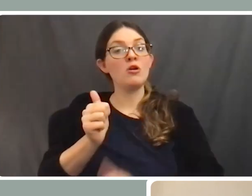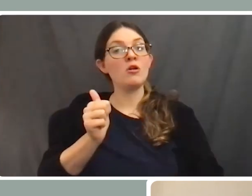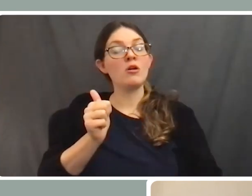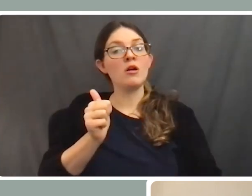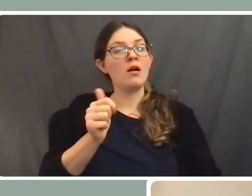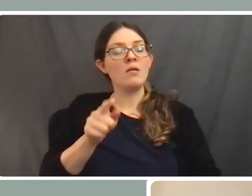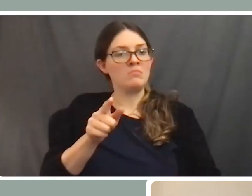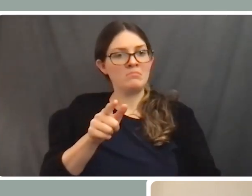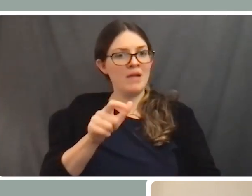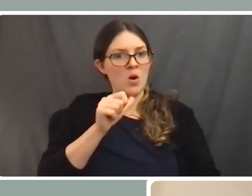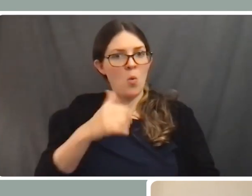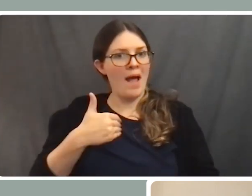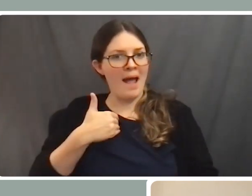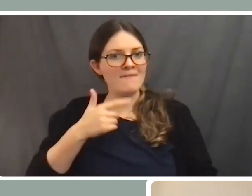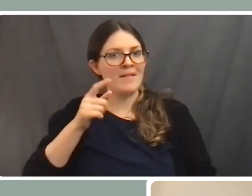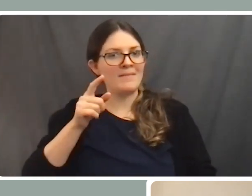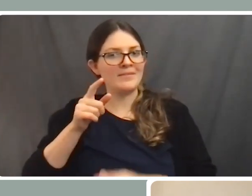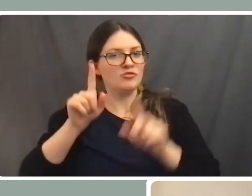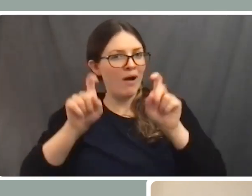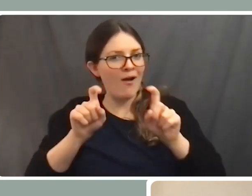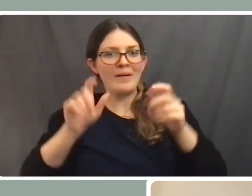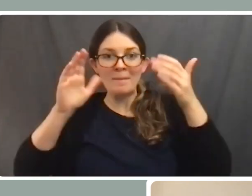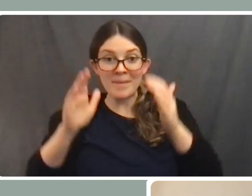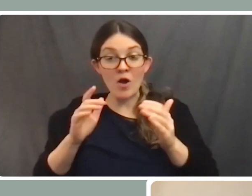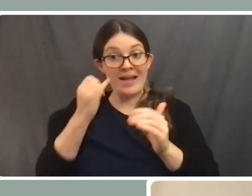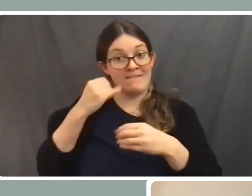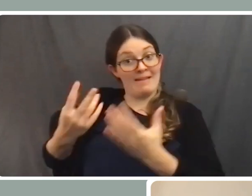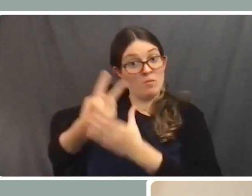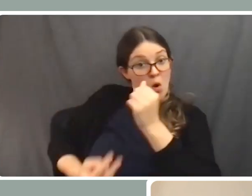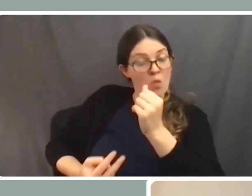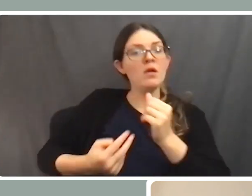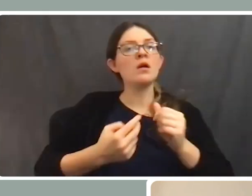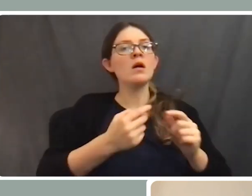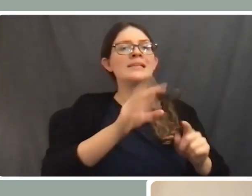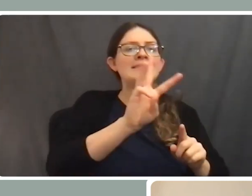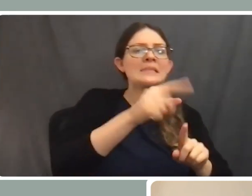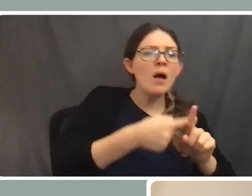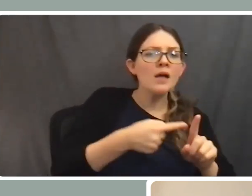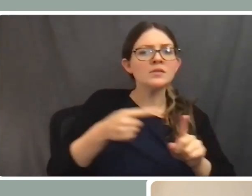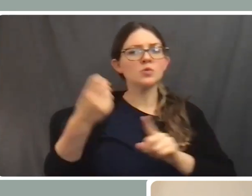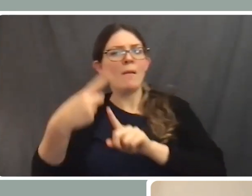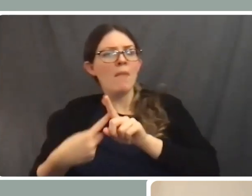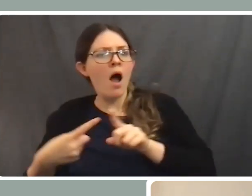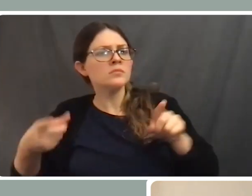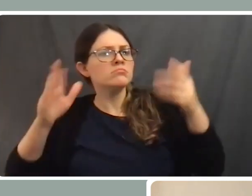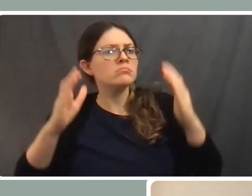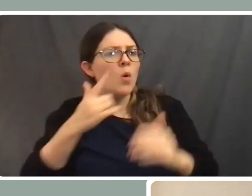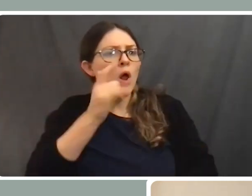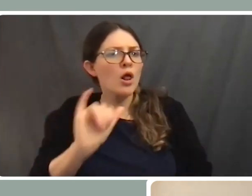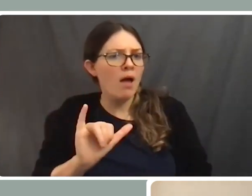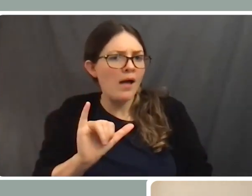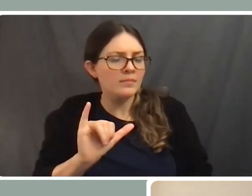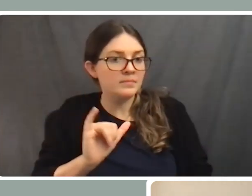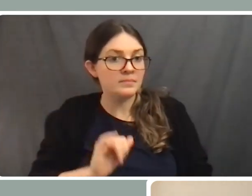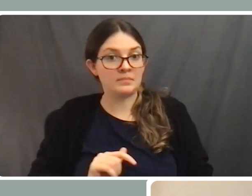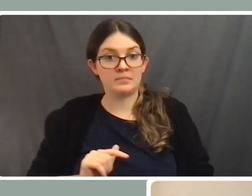trial comparing 12 months to 6 months. Mm-hmm. And so we can't really use the data that looked at Herceptin for 6 versus